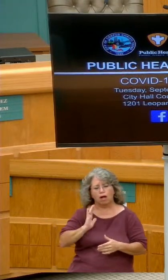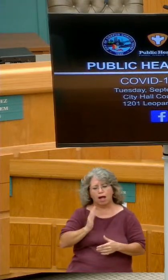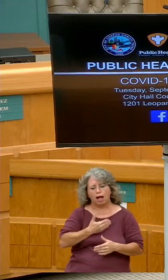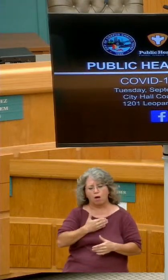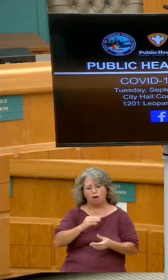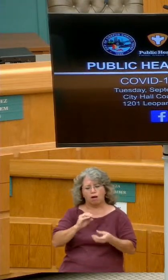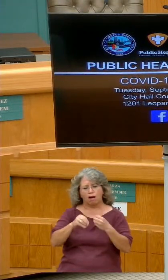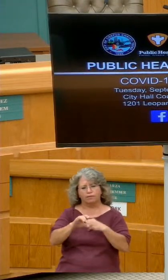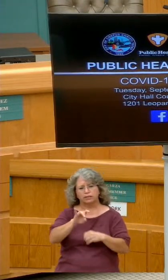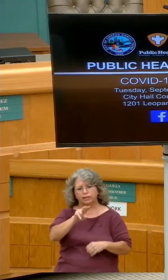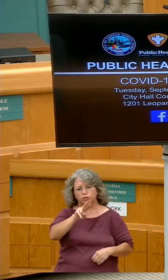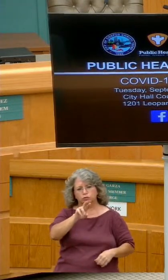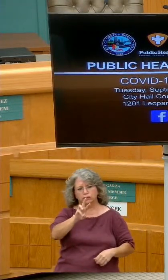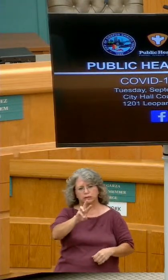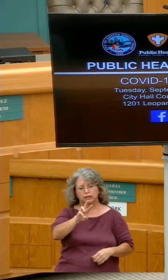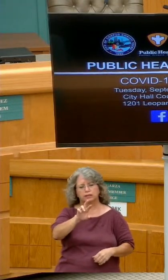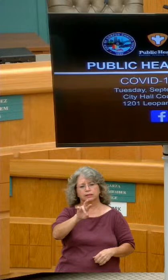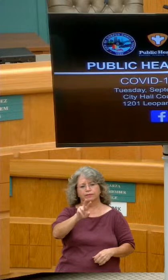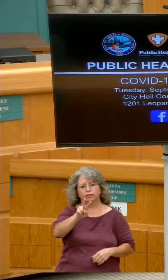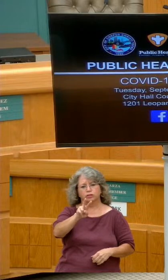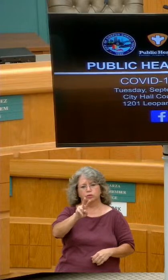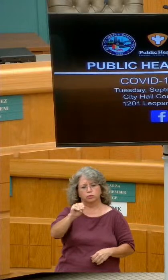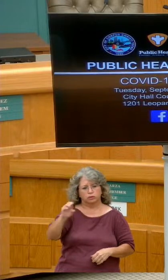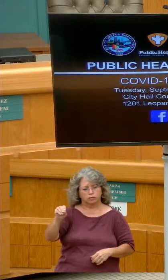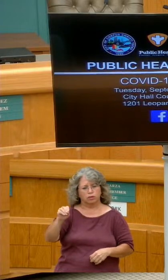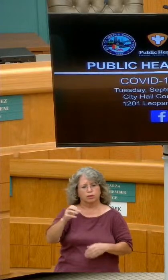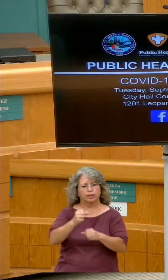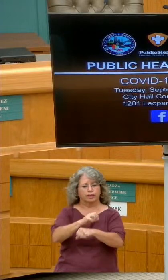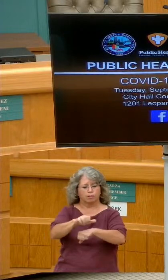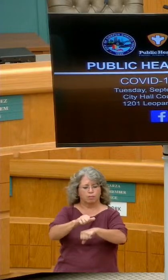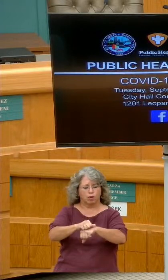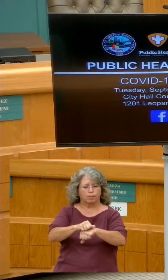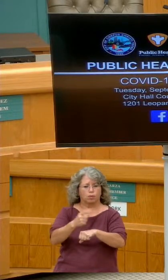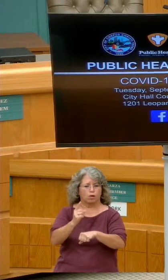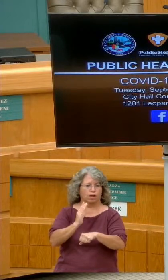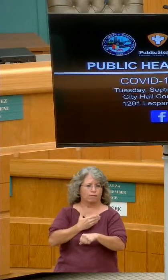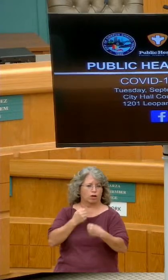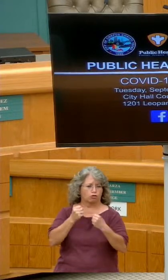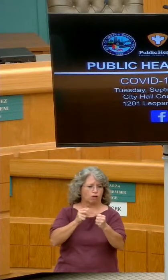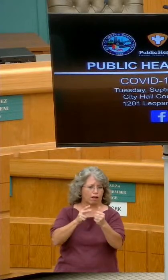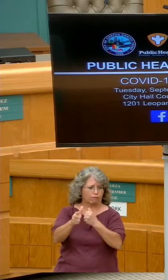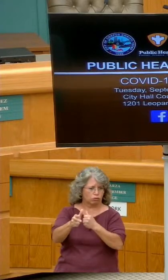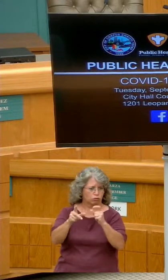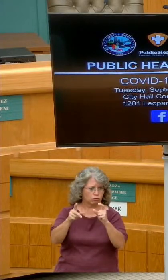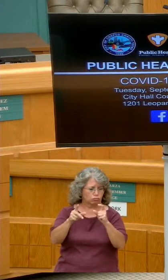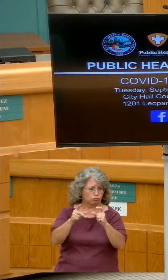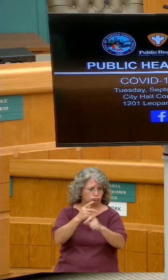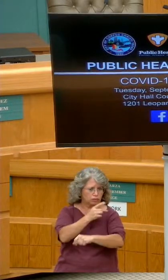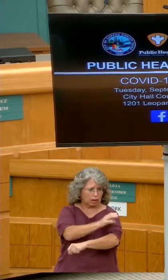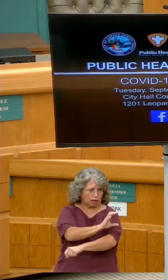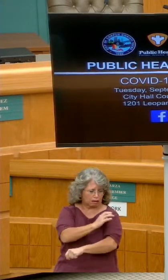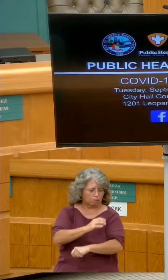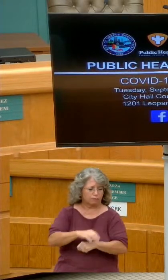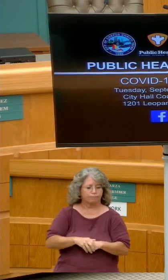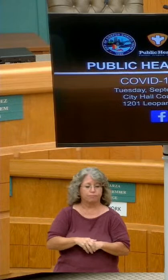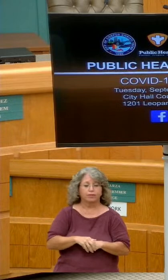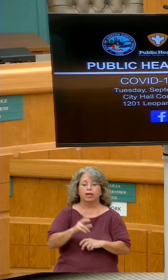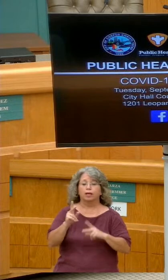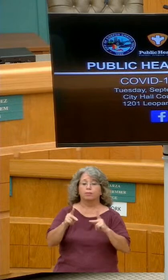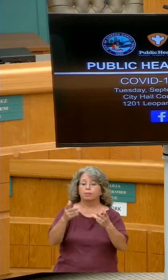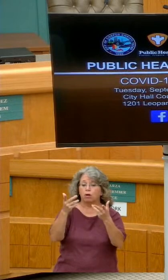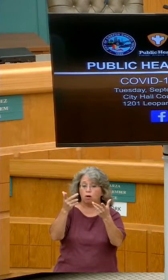361-826-7200 to get an appointment in one of our drive-through clinics. For individuals who are already COVID-19